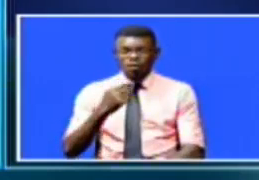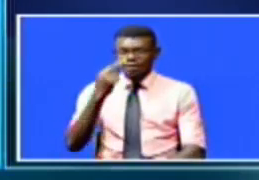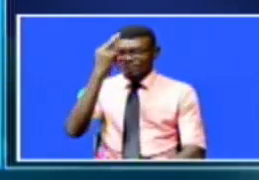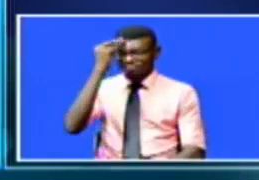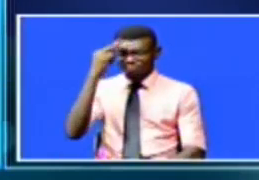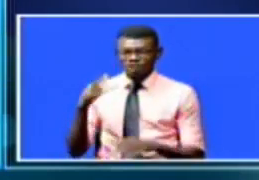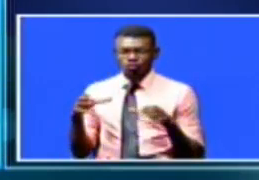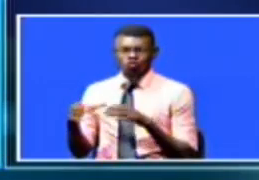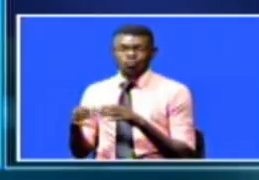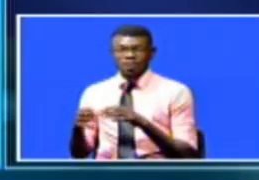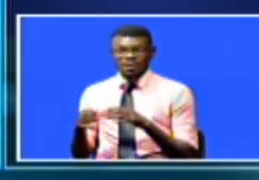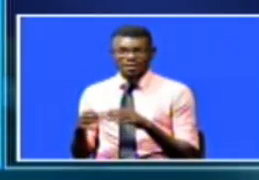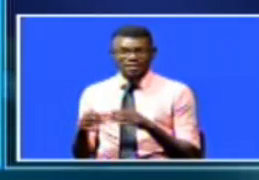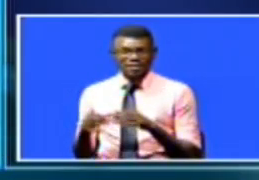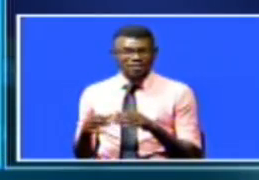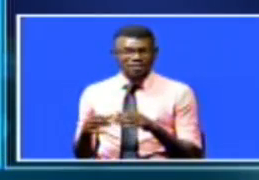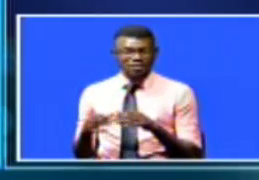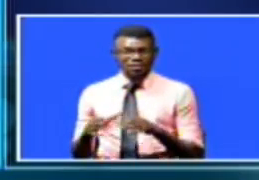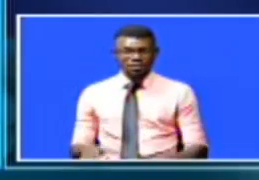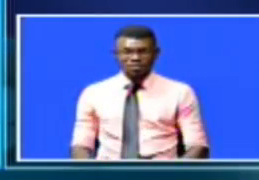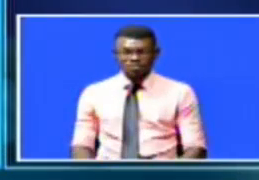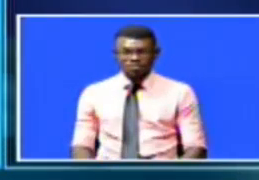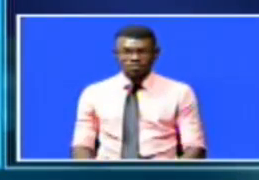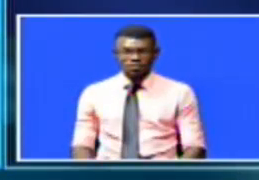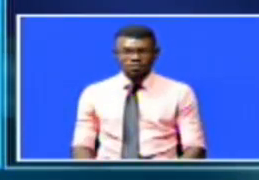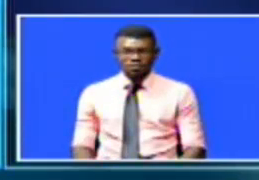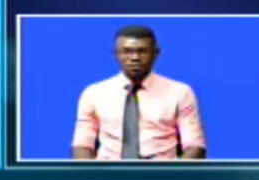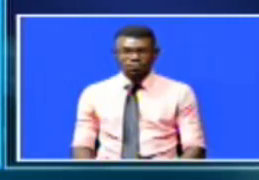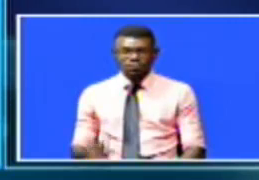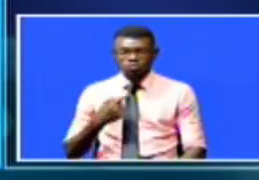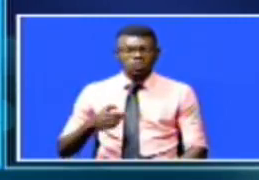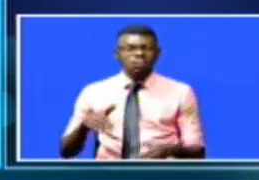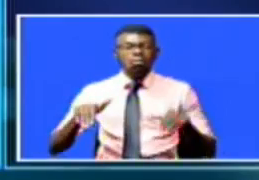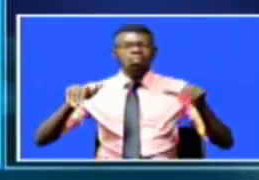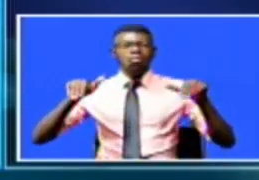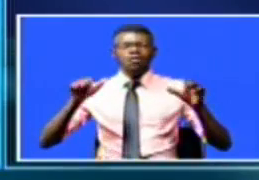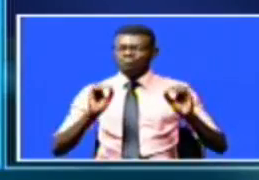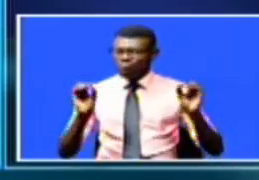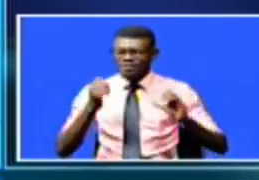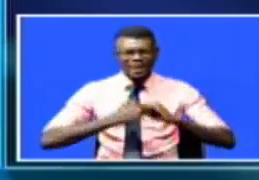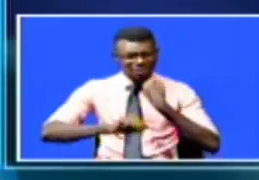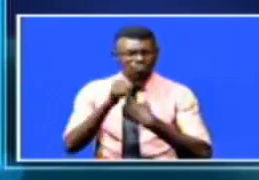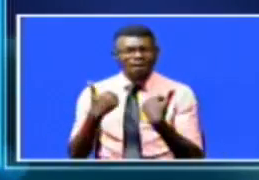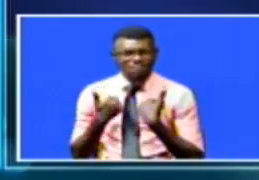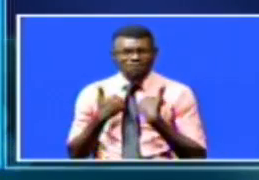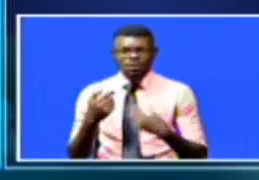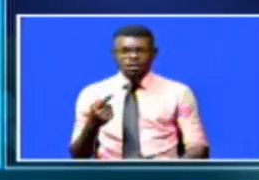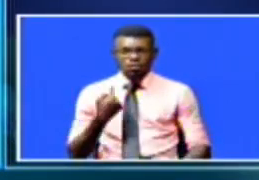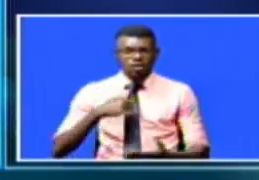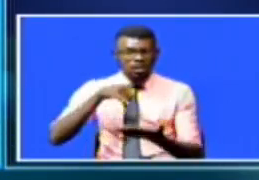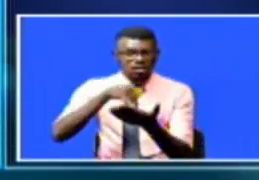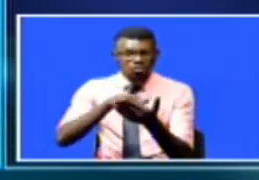Narok. And we are not fence-sitters. We are part of this